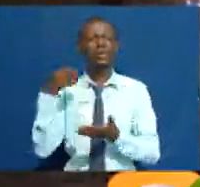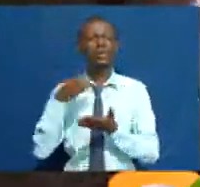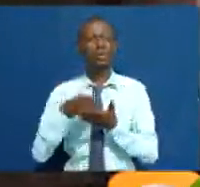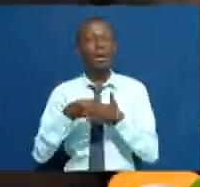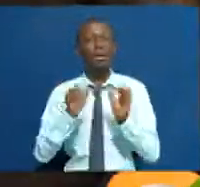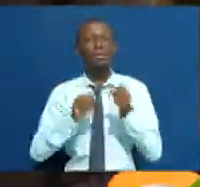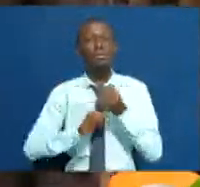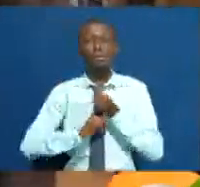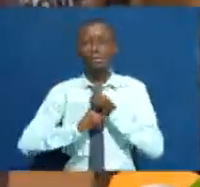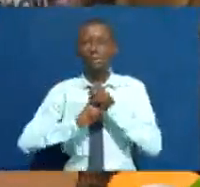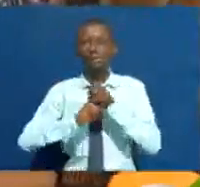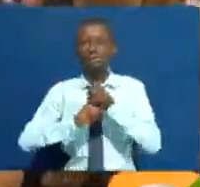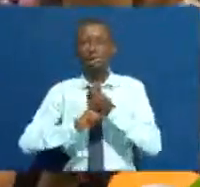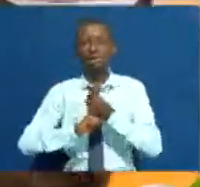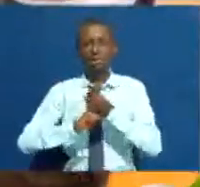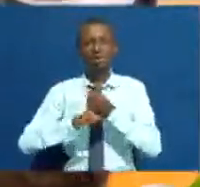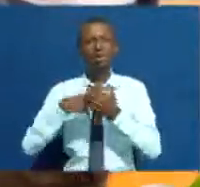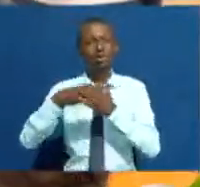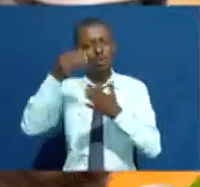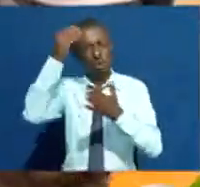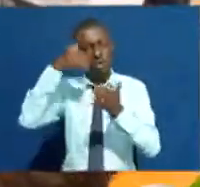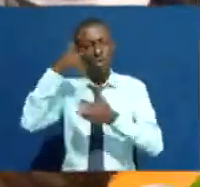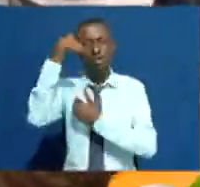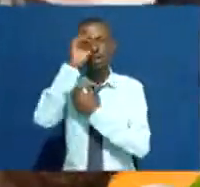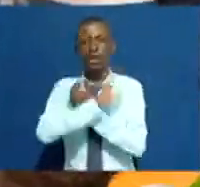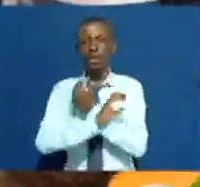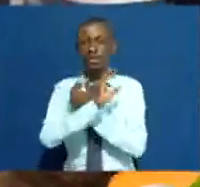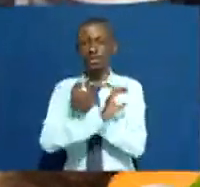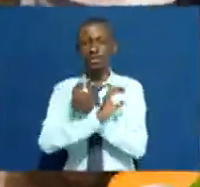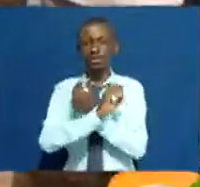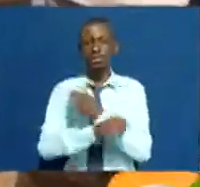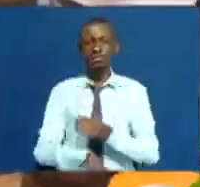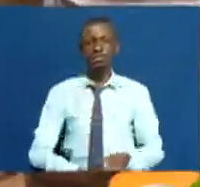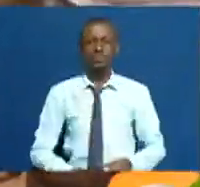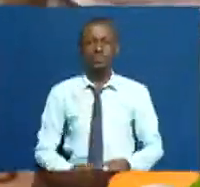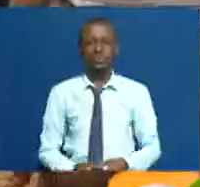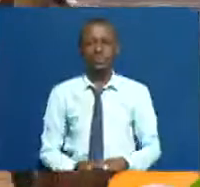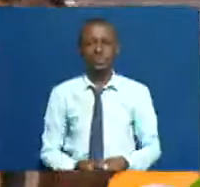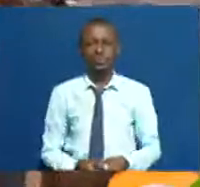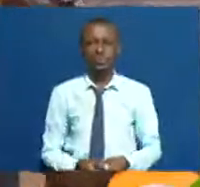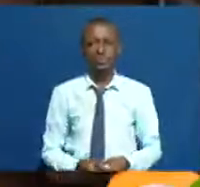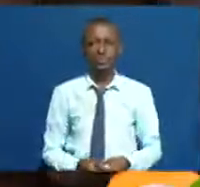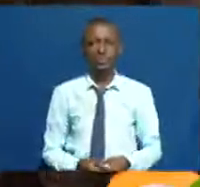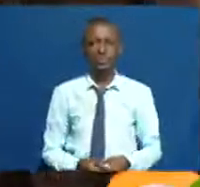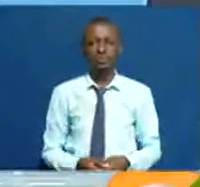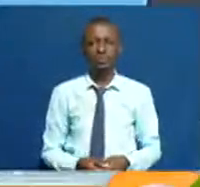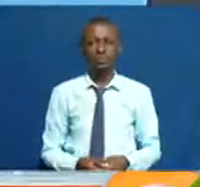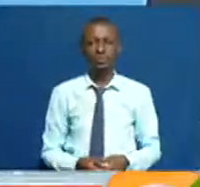meant for the overseas scholarship program. Emily Chebet, Citizen TV, Nairobi.